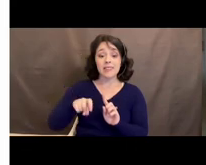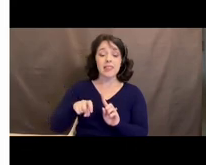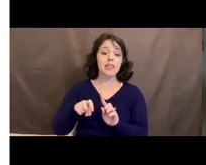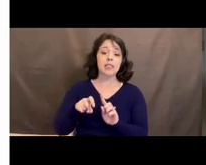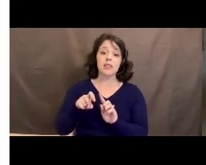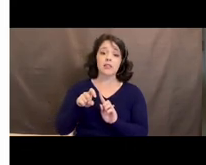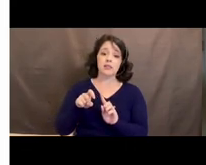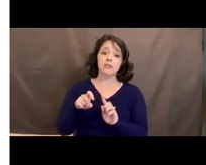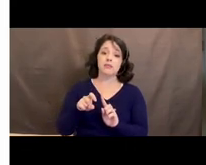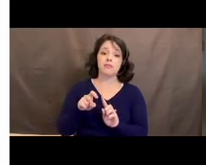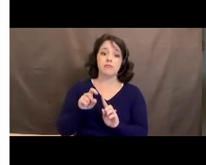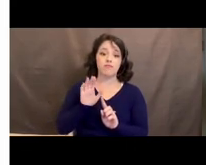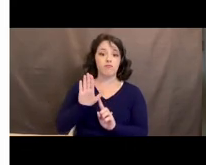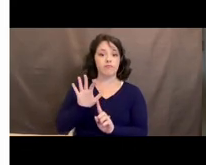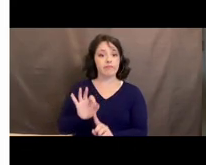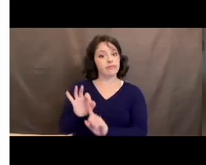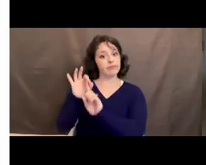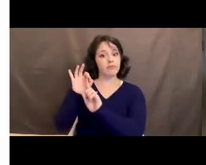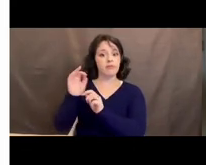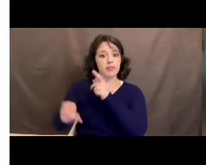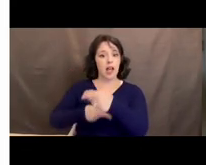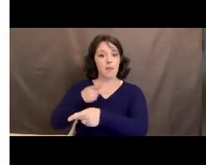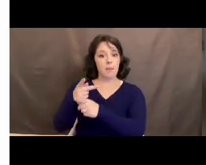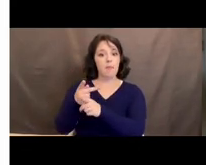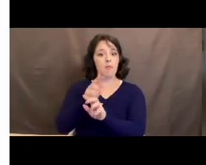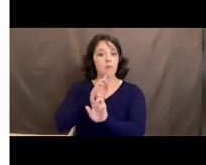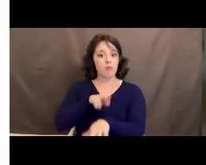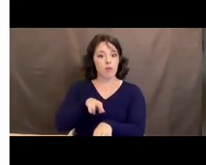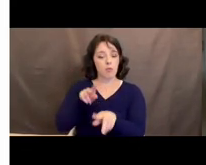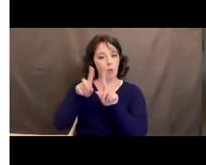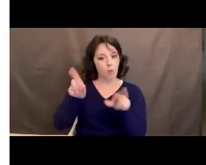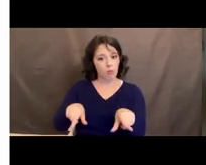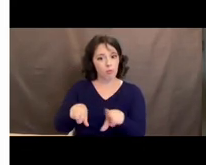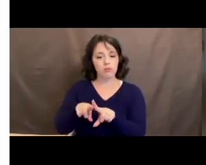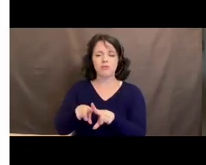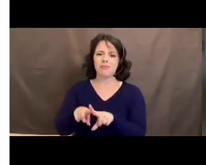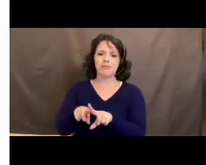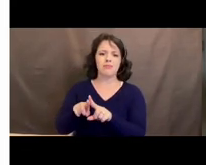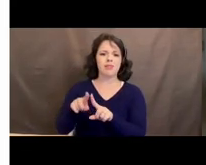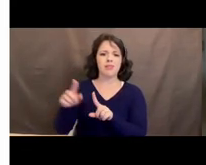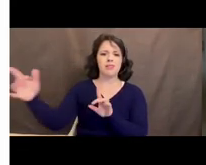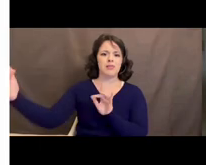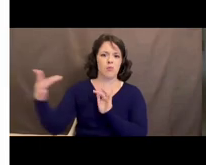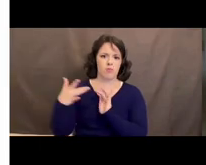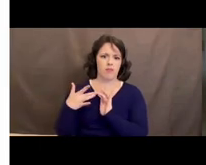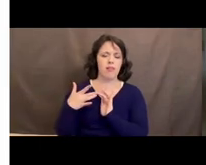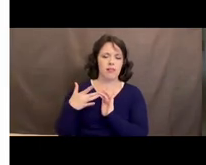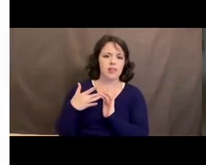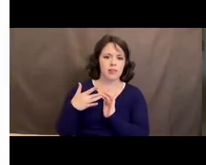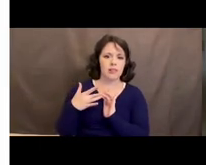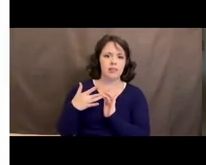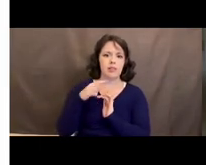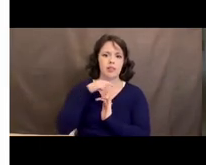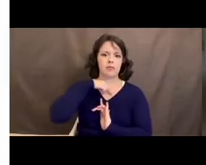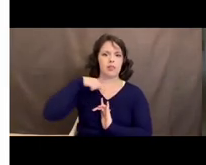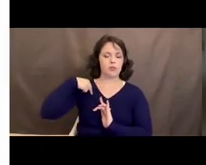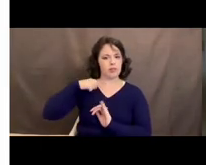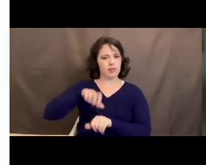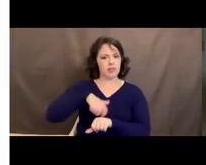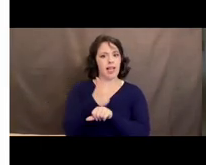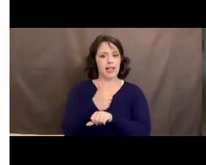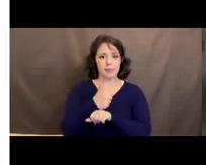Vestwell through their state ABLE program. And we'll make sure to cover that with them and get them what they